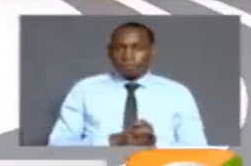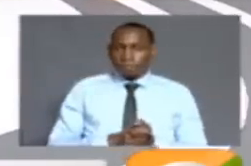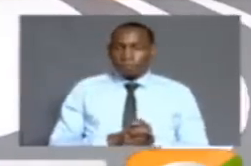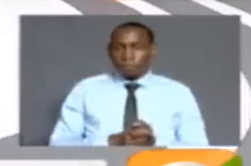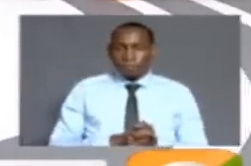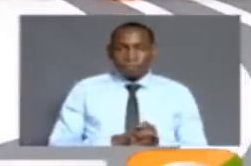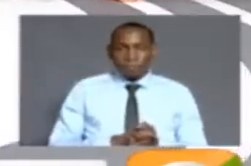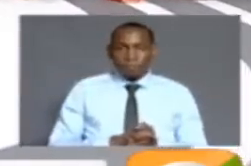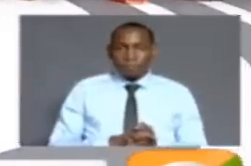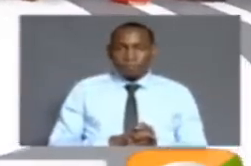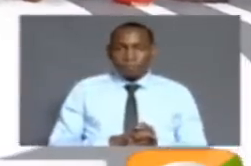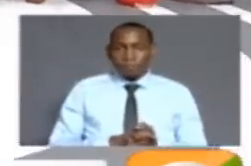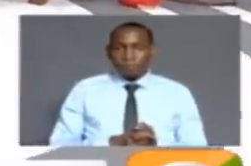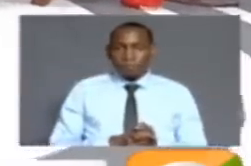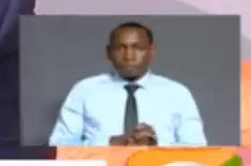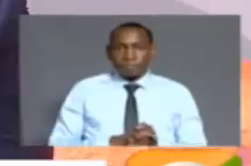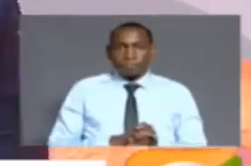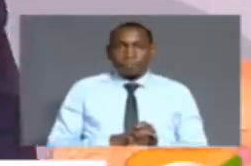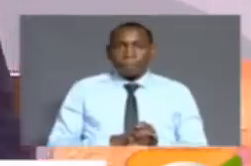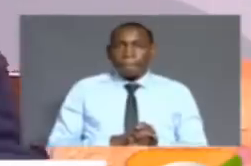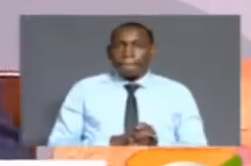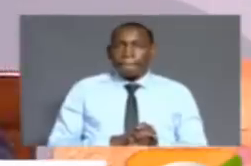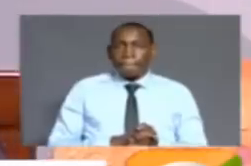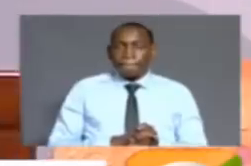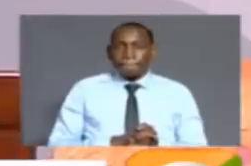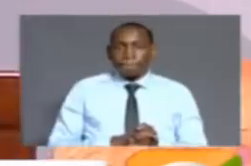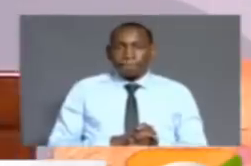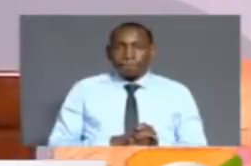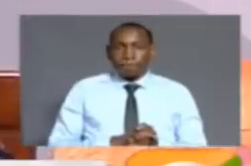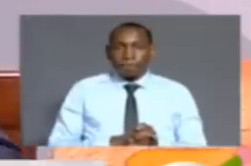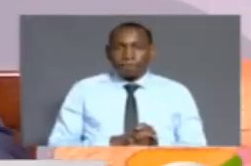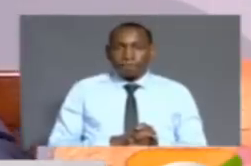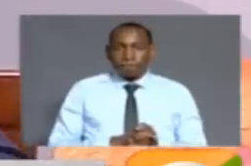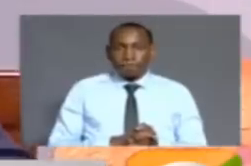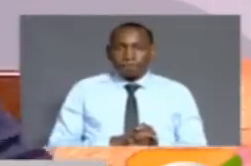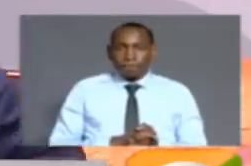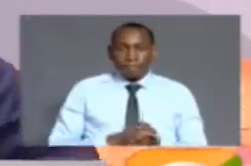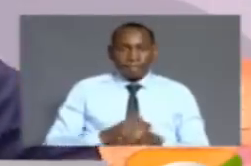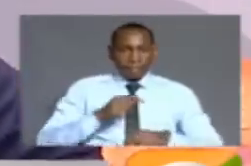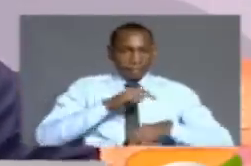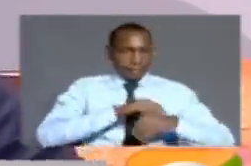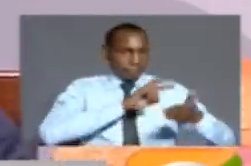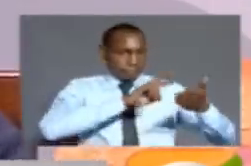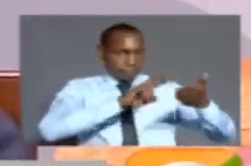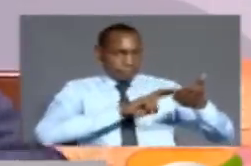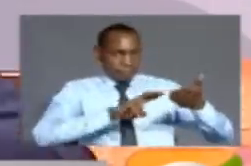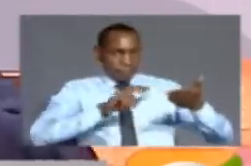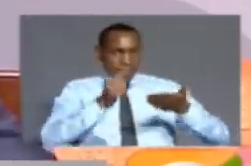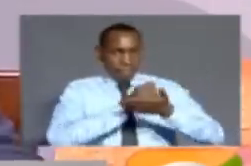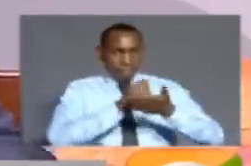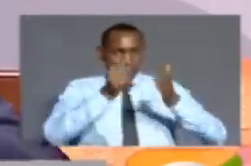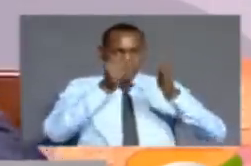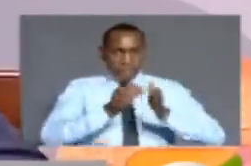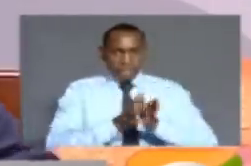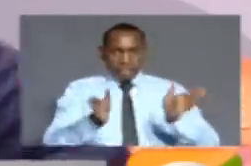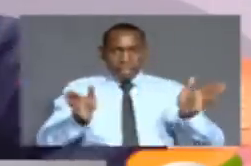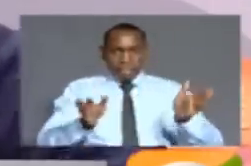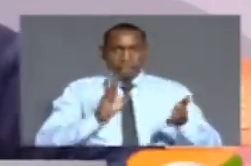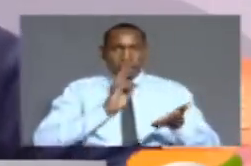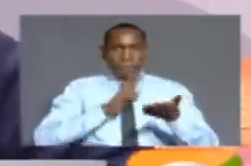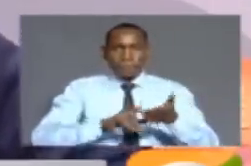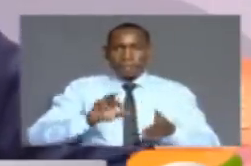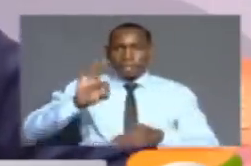up in jail. Let me tell you something. Right. When you look at the this year's Auditor General report, 30